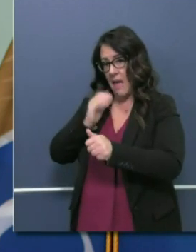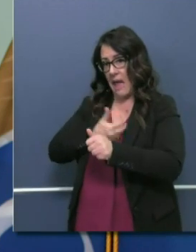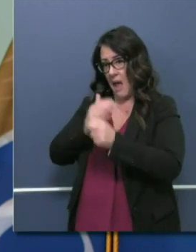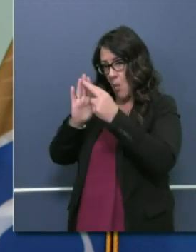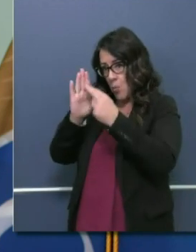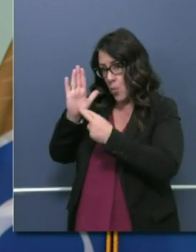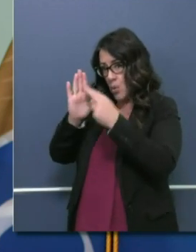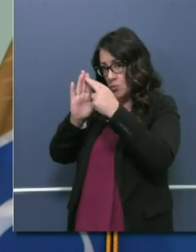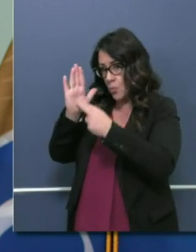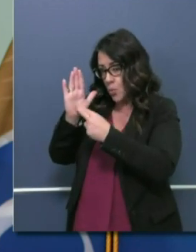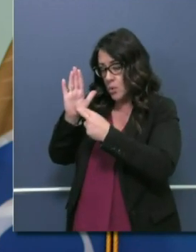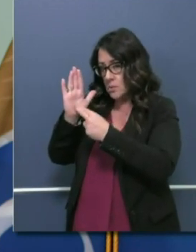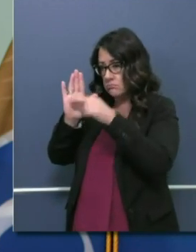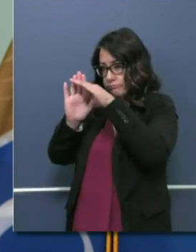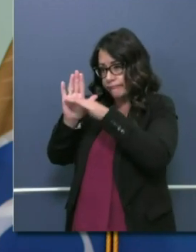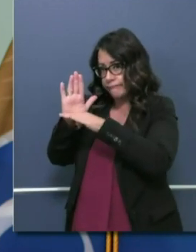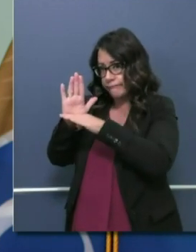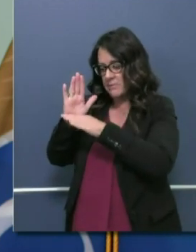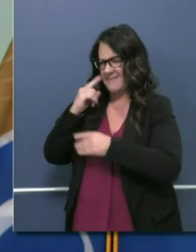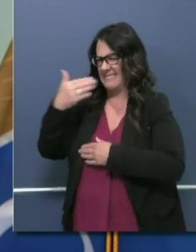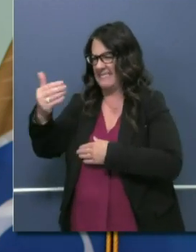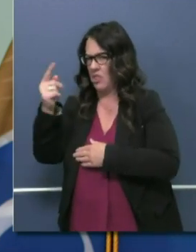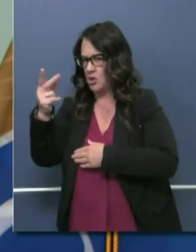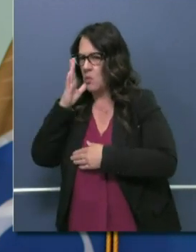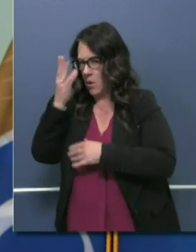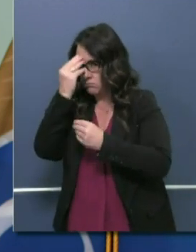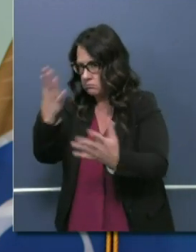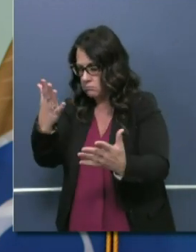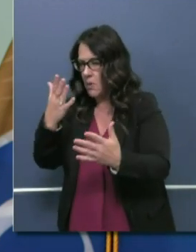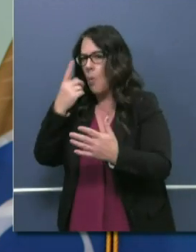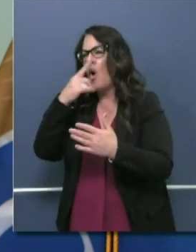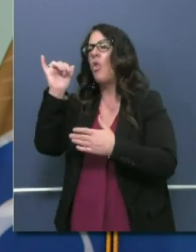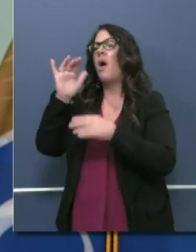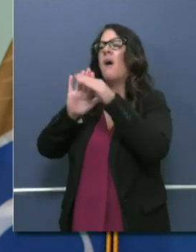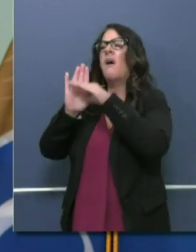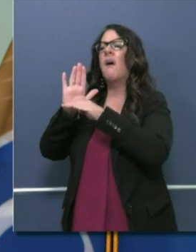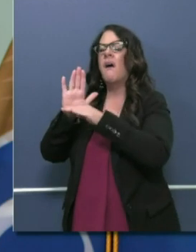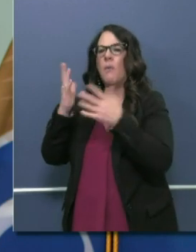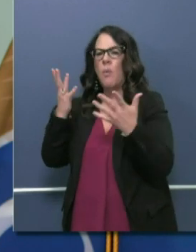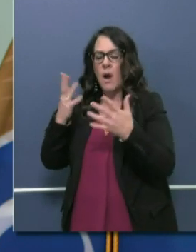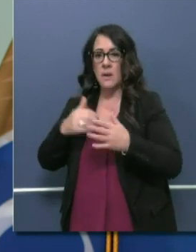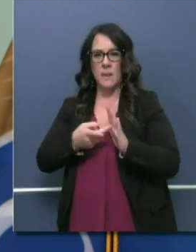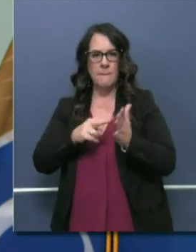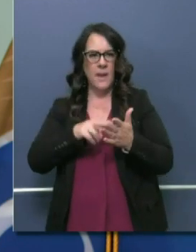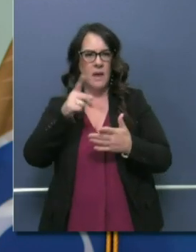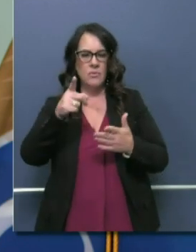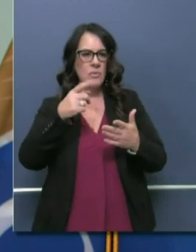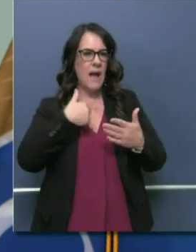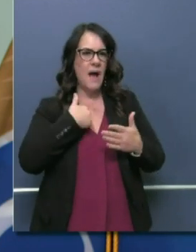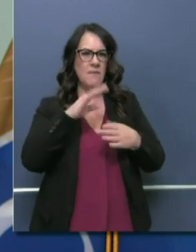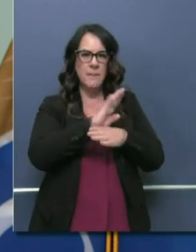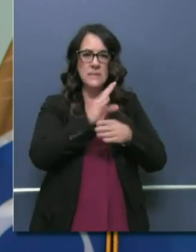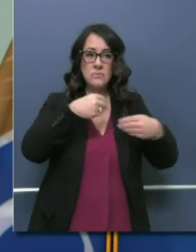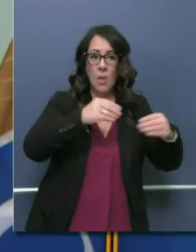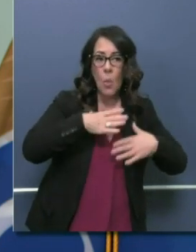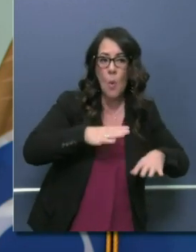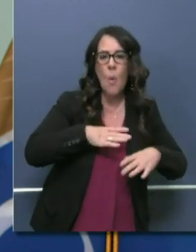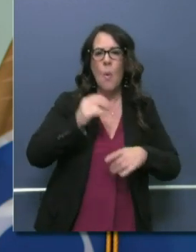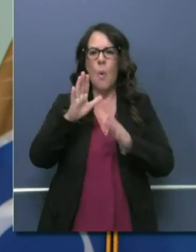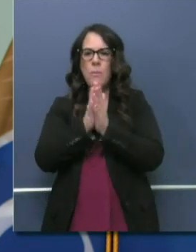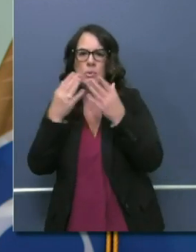forth on Thursday, to begin to reopen for pickup clothing, bookstores,